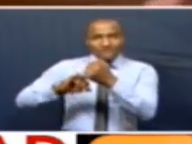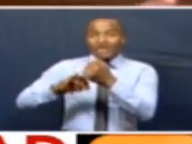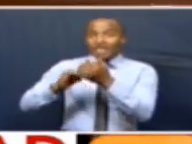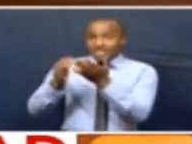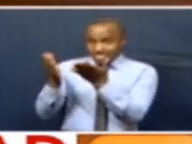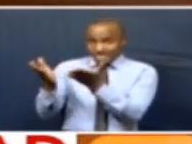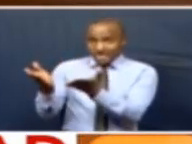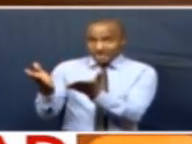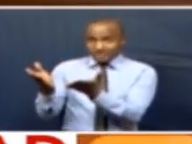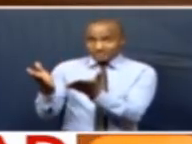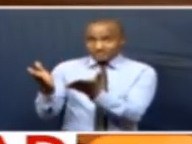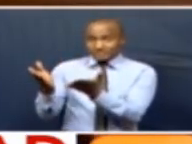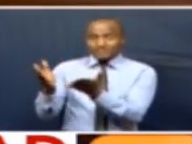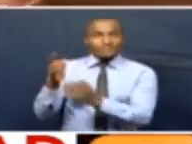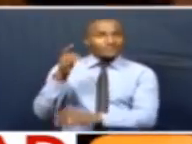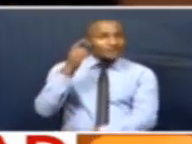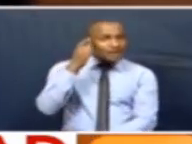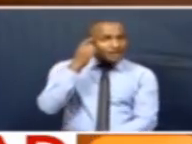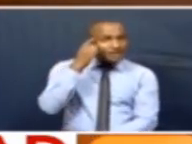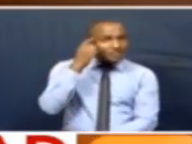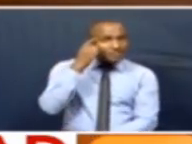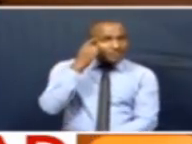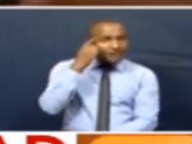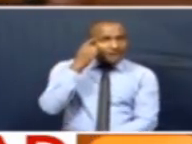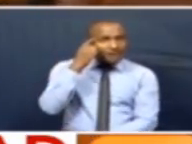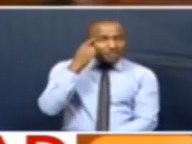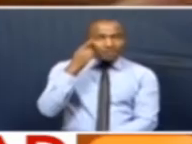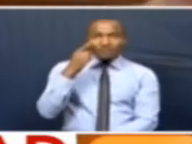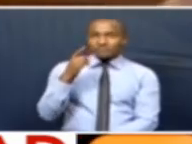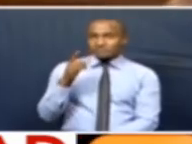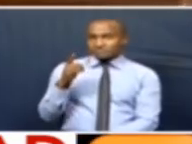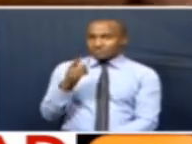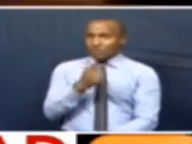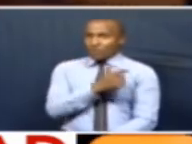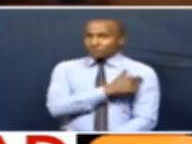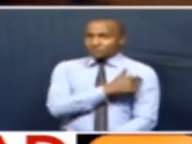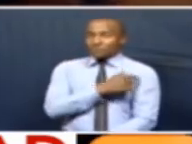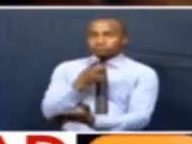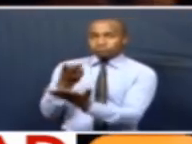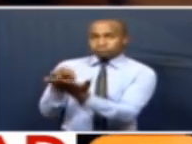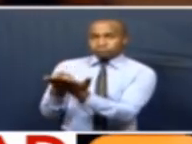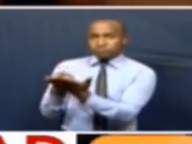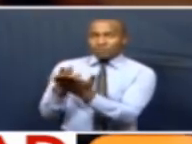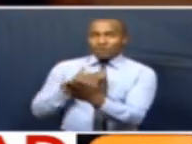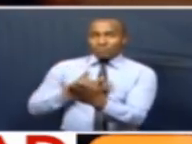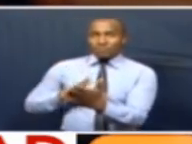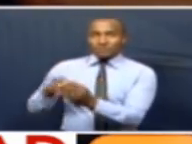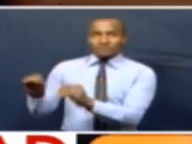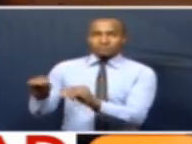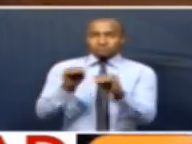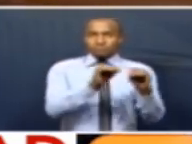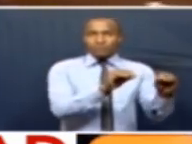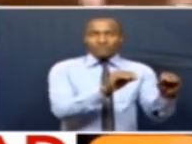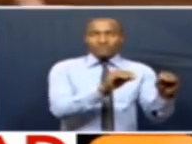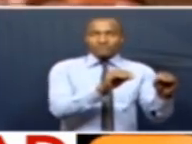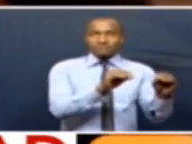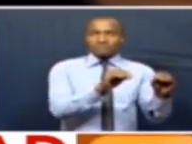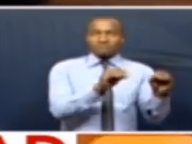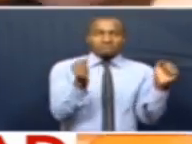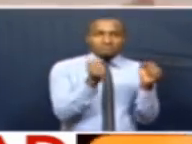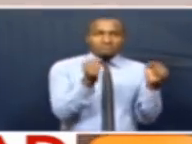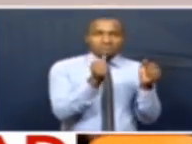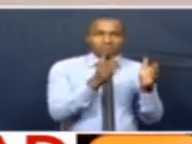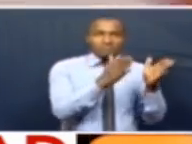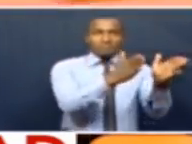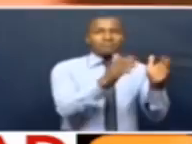inside. Remember that his body is still at the current hospital, yet to be moved at the Lee Funeral Home.